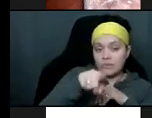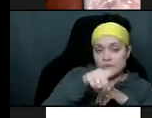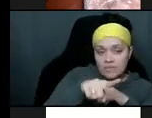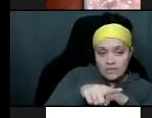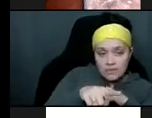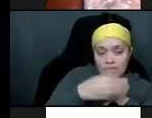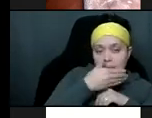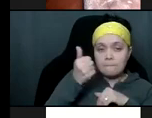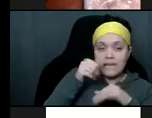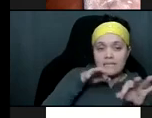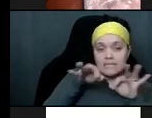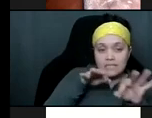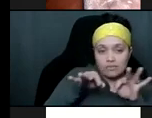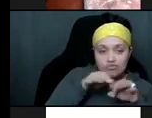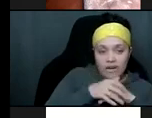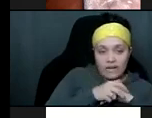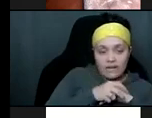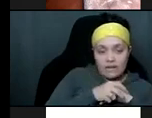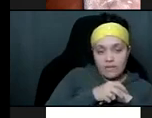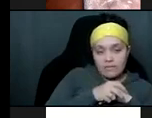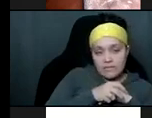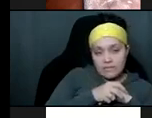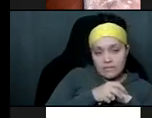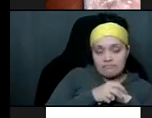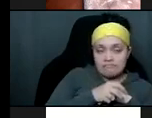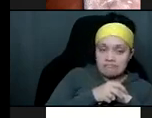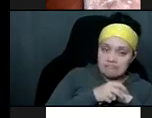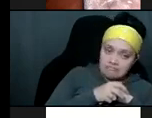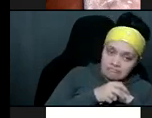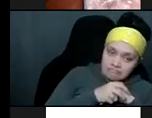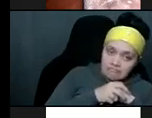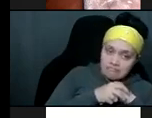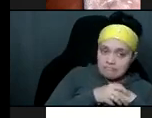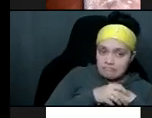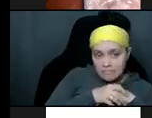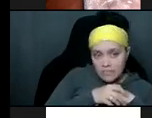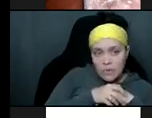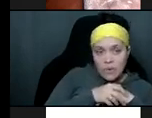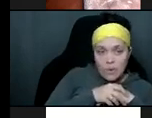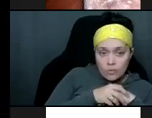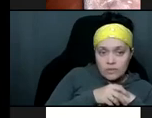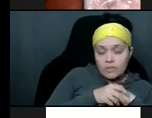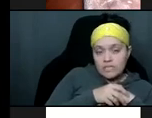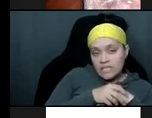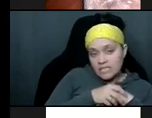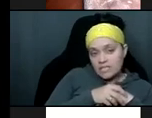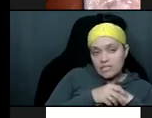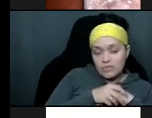is the best description of Australia's physical landscape? Again, throw your answer up there in the chat.